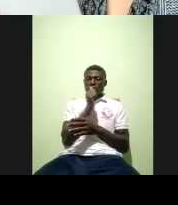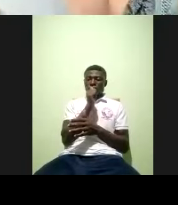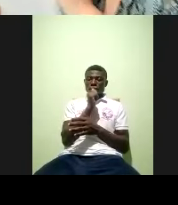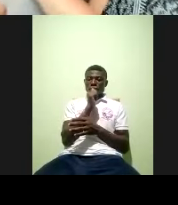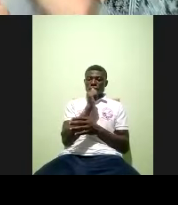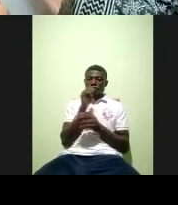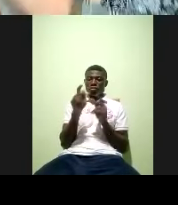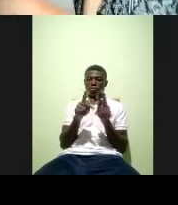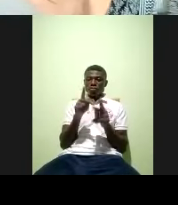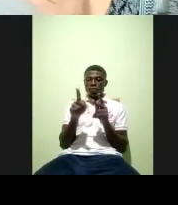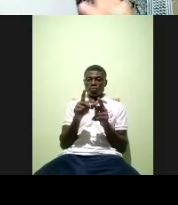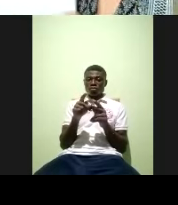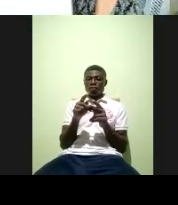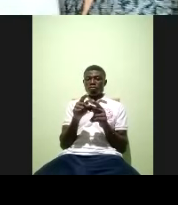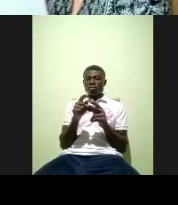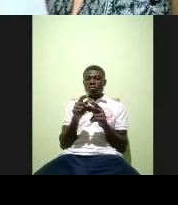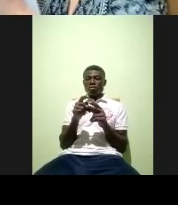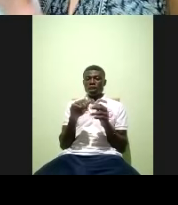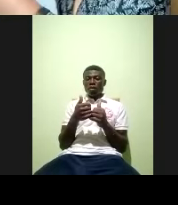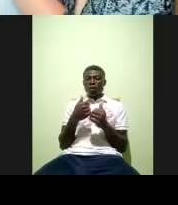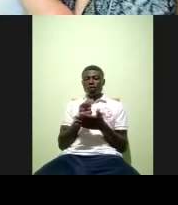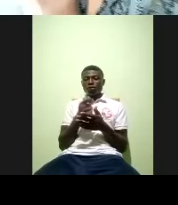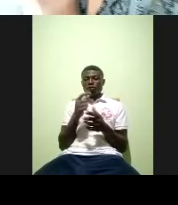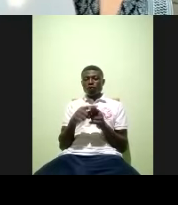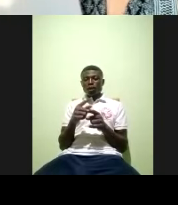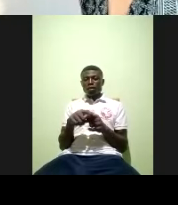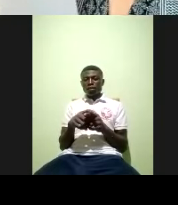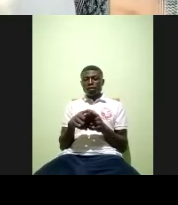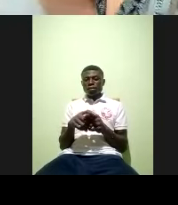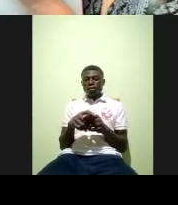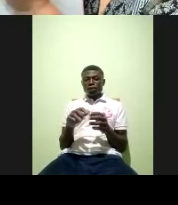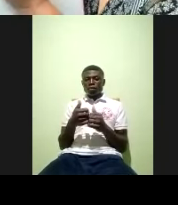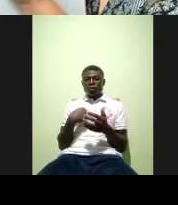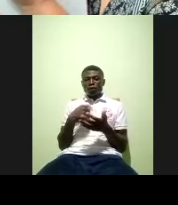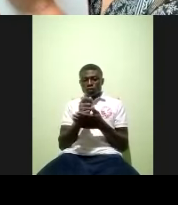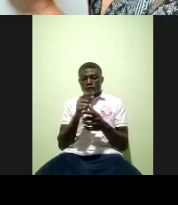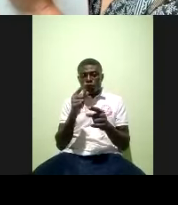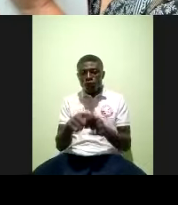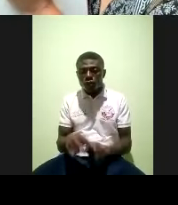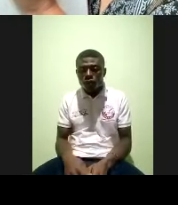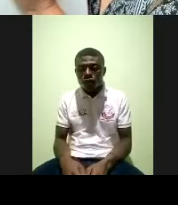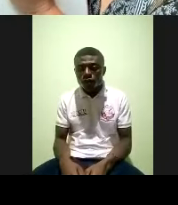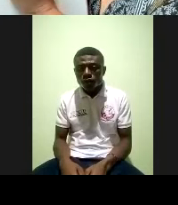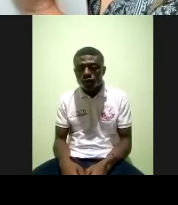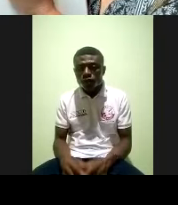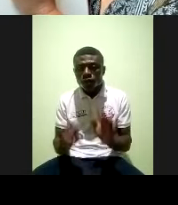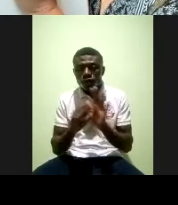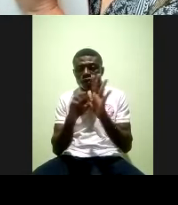for how do we write this word? Like what difference does it make? For example, the word